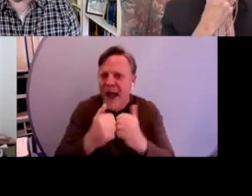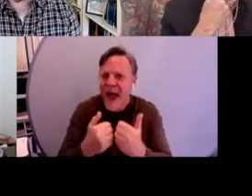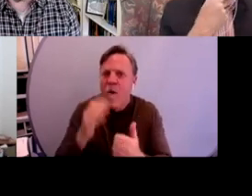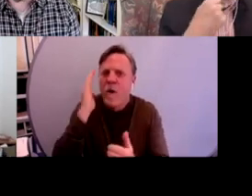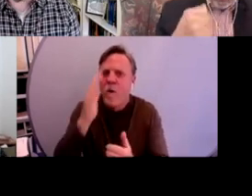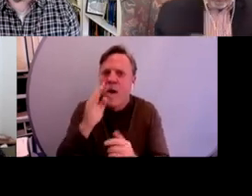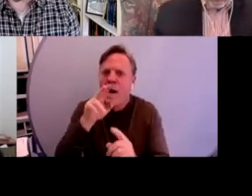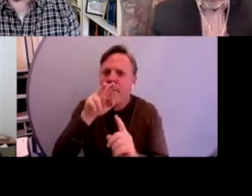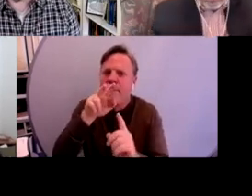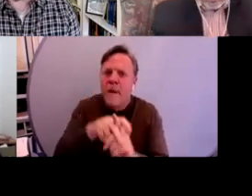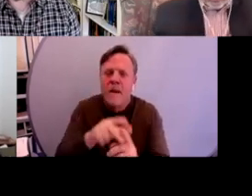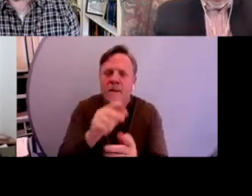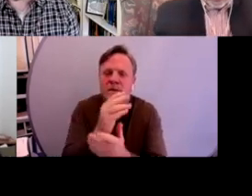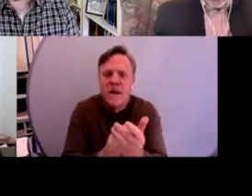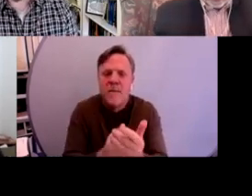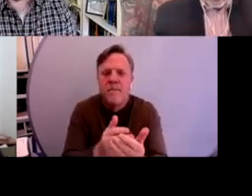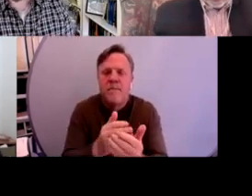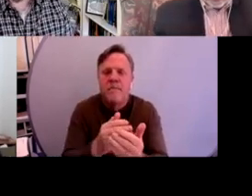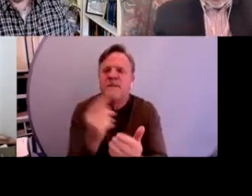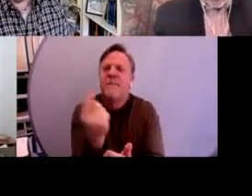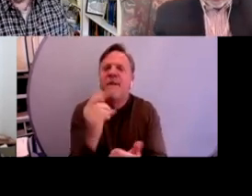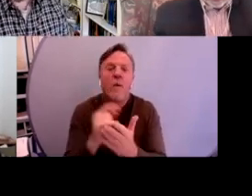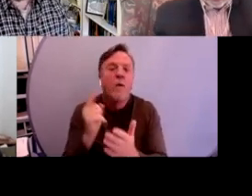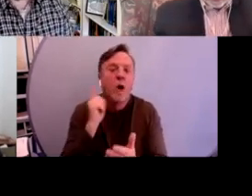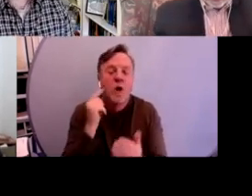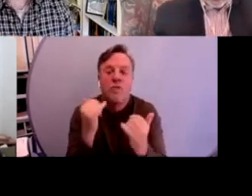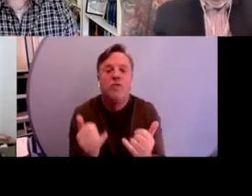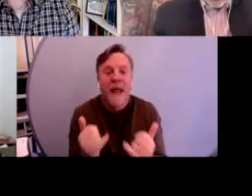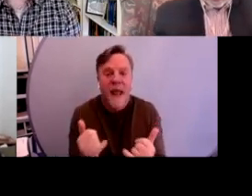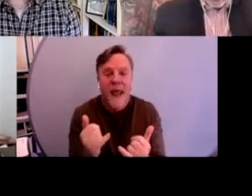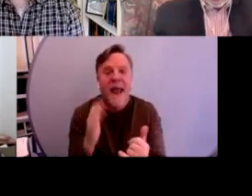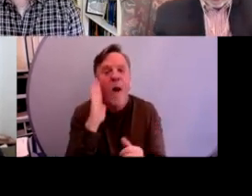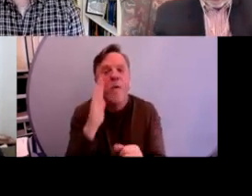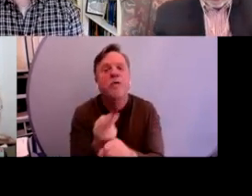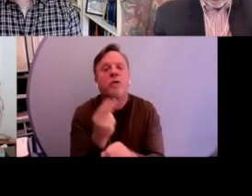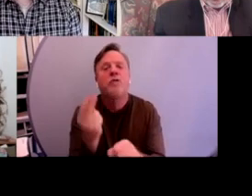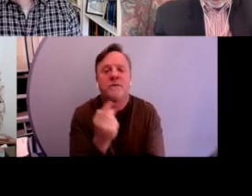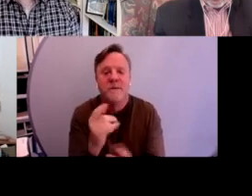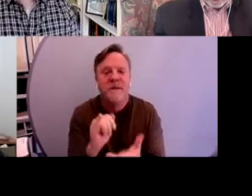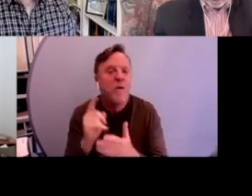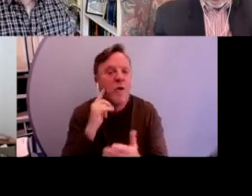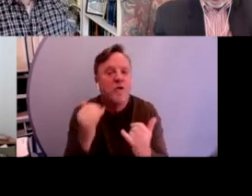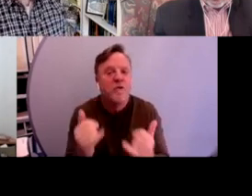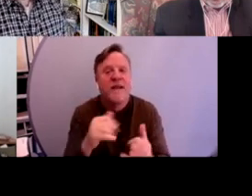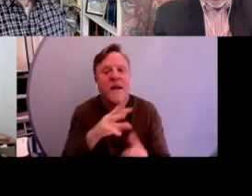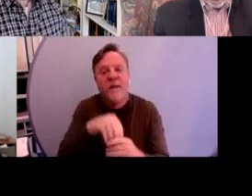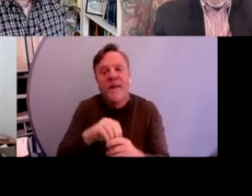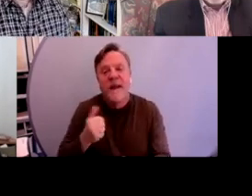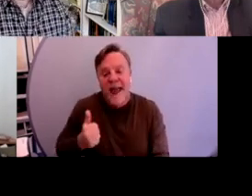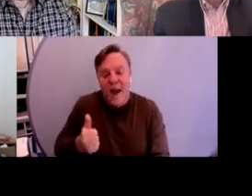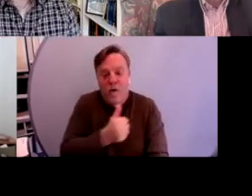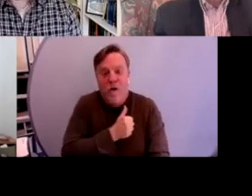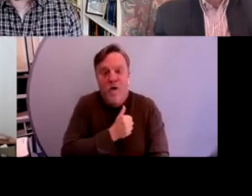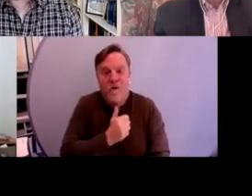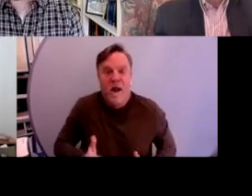apply something that we heard today in our own work or in our own